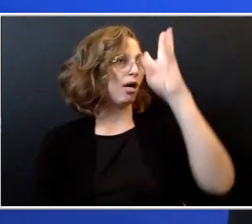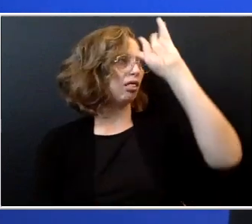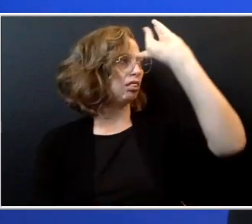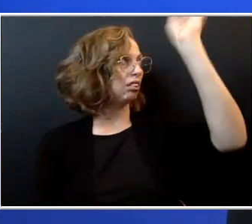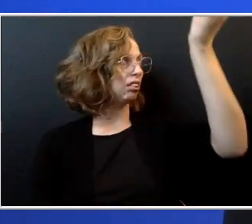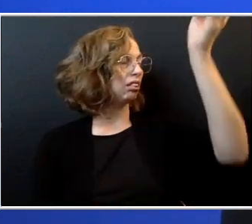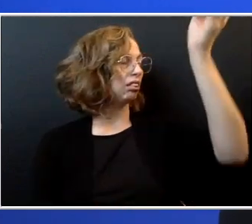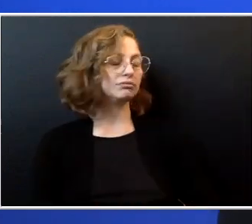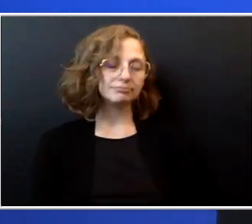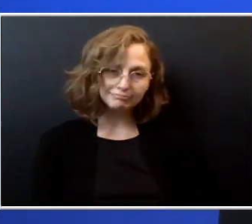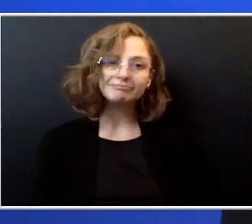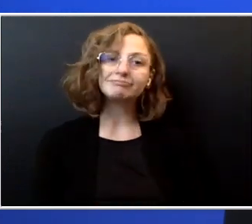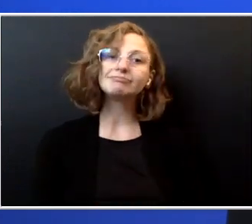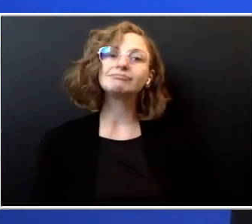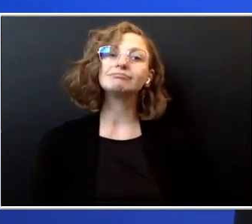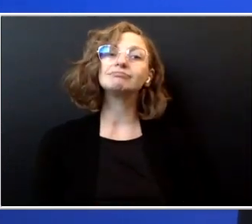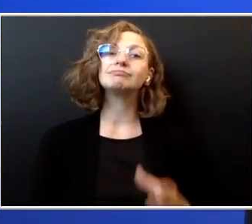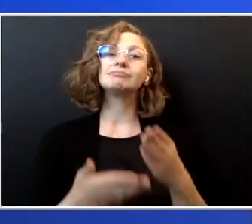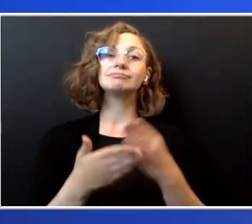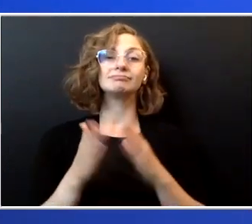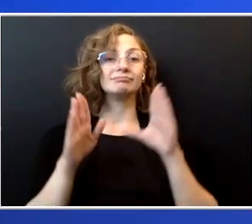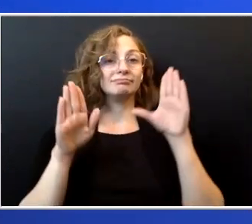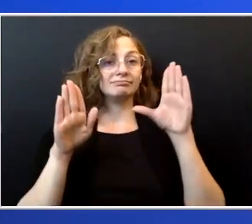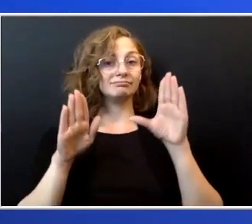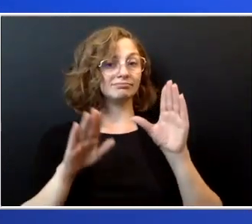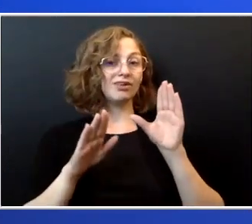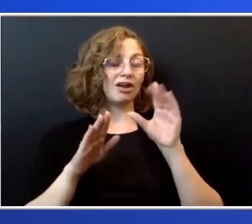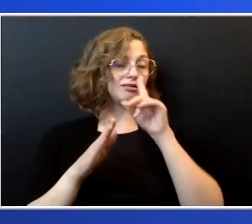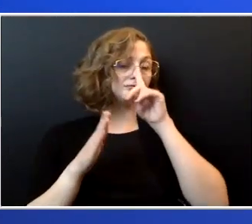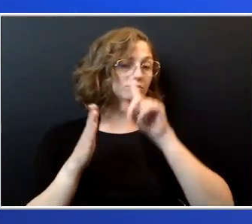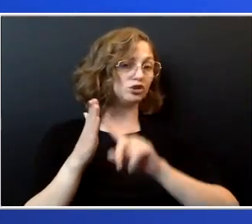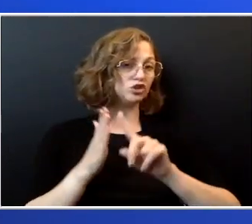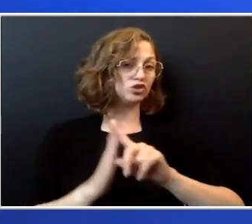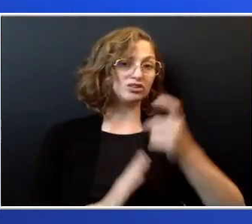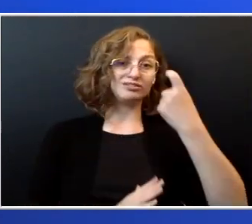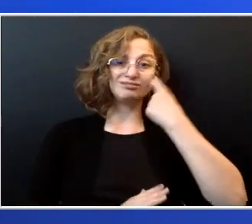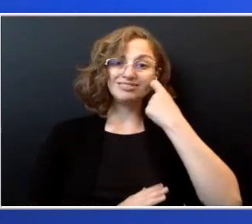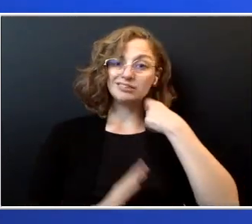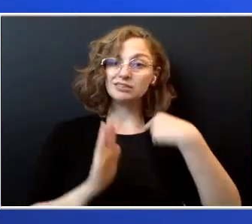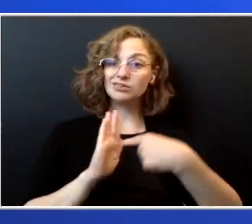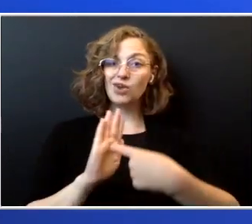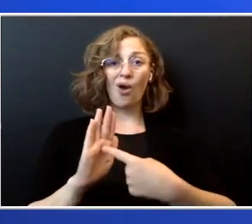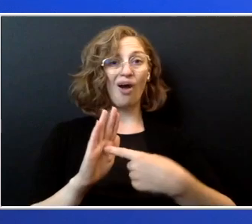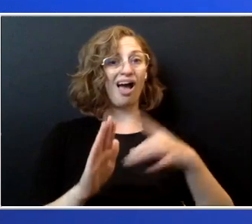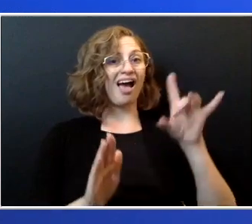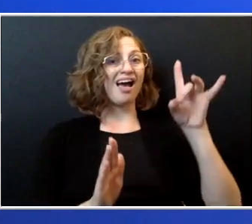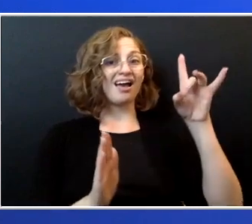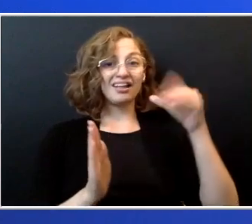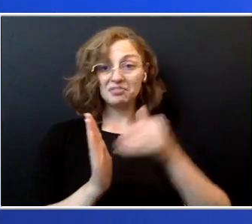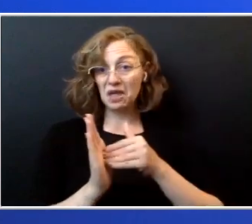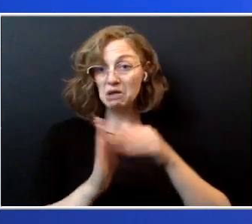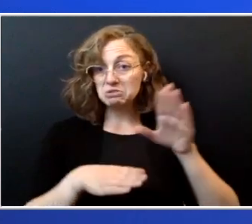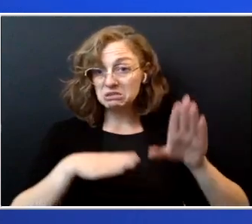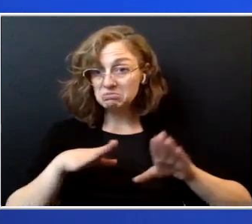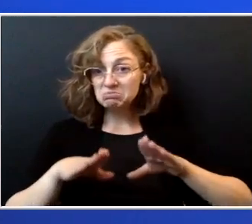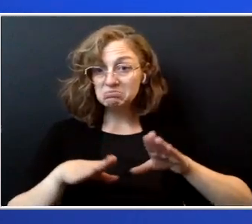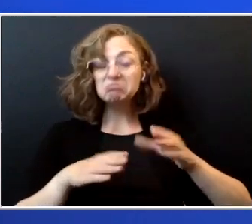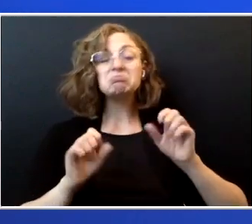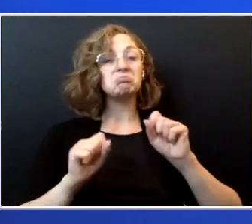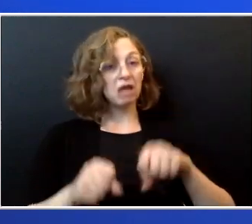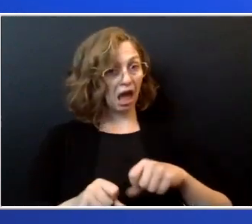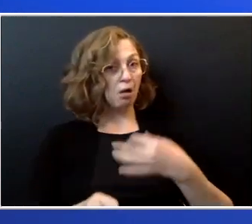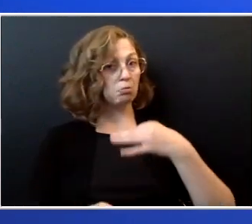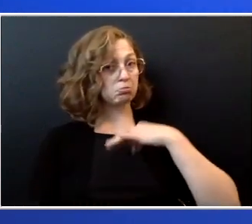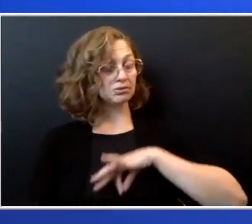some really great work has come out recently that said that 8,000 steps you can get a benefit from, a health benefit. So again, it goes back to your goals,